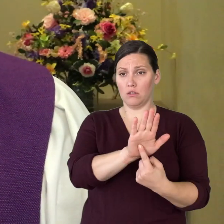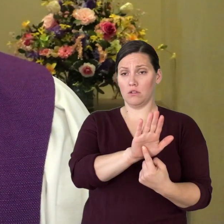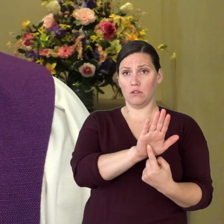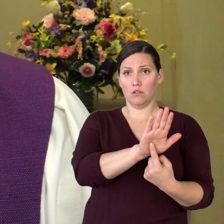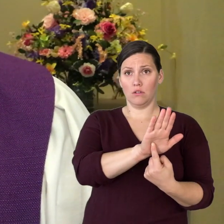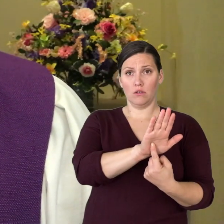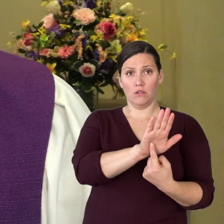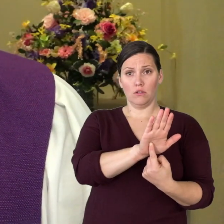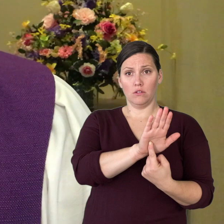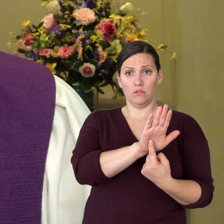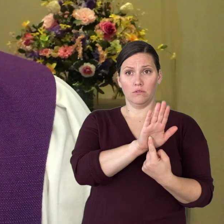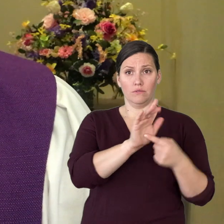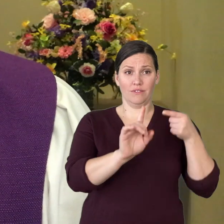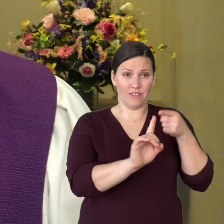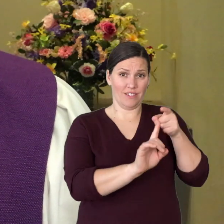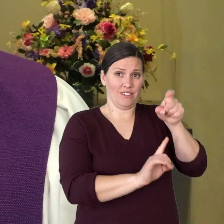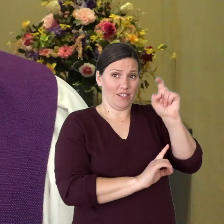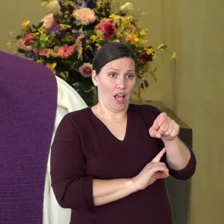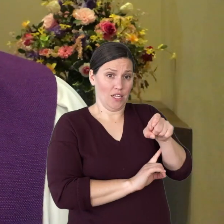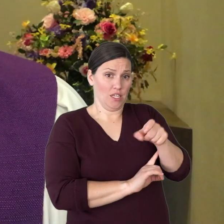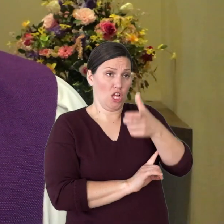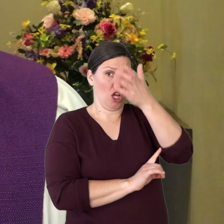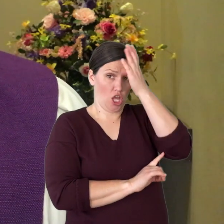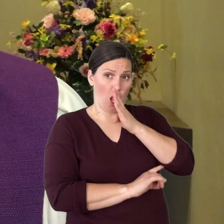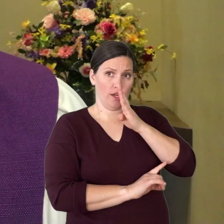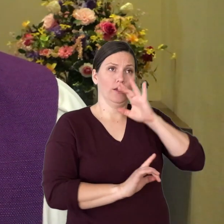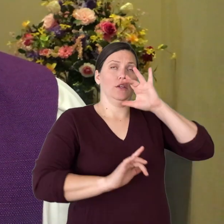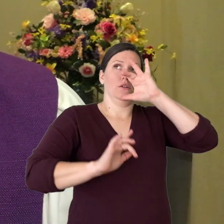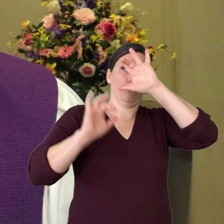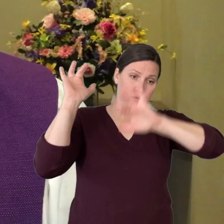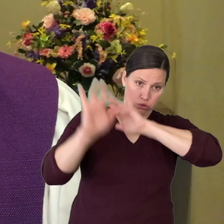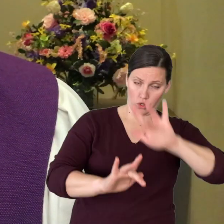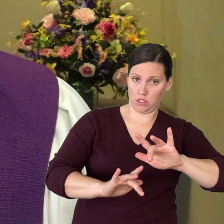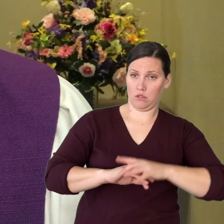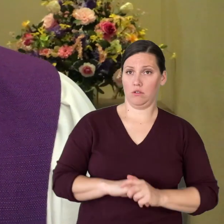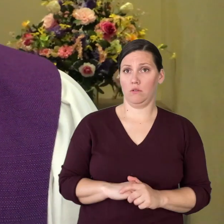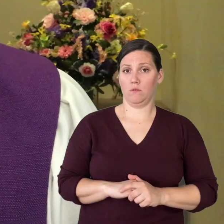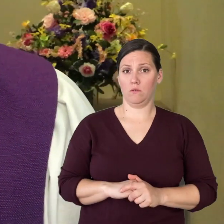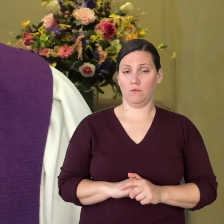exposed. He needed God's mercy.